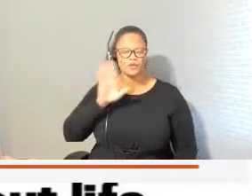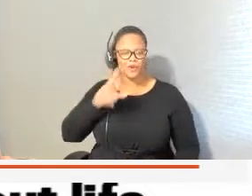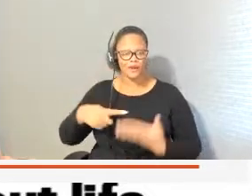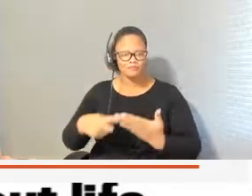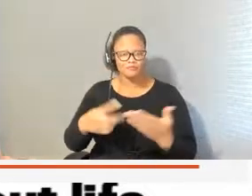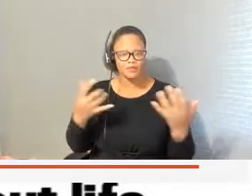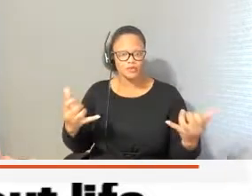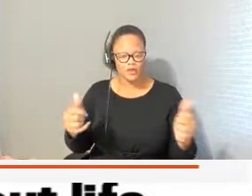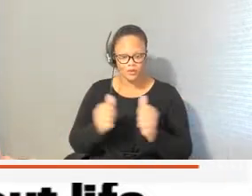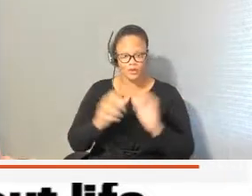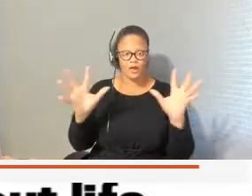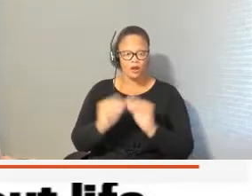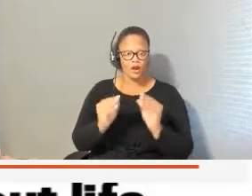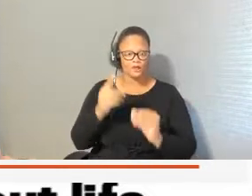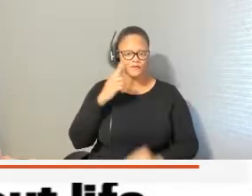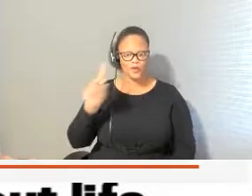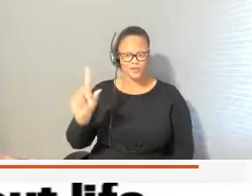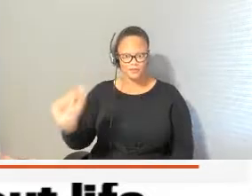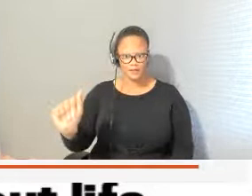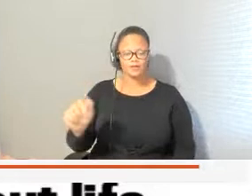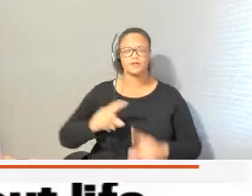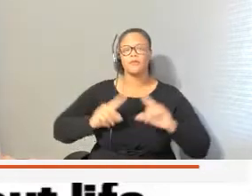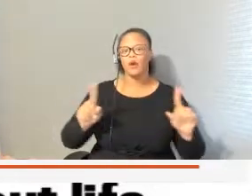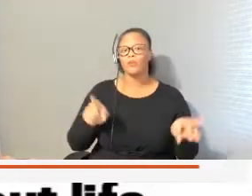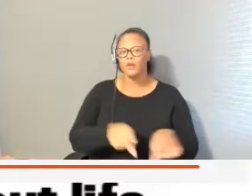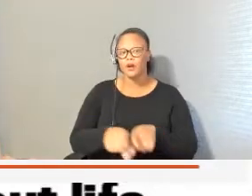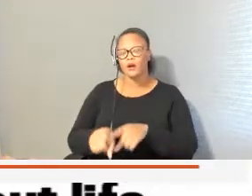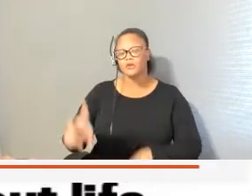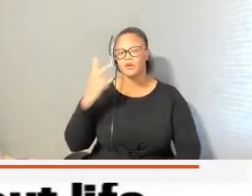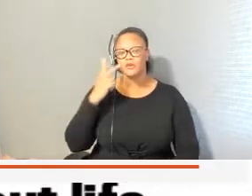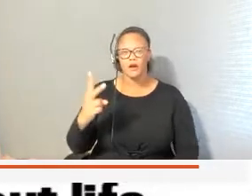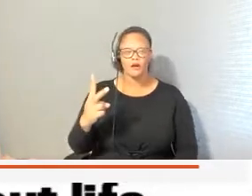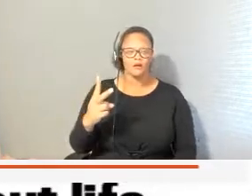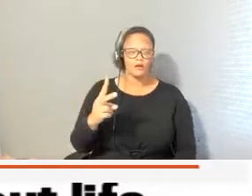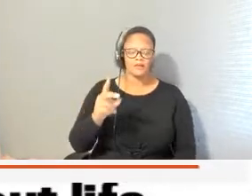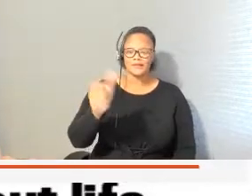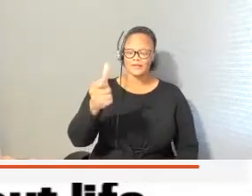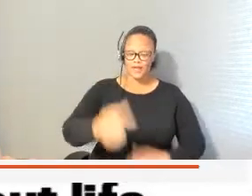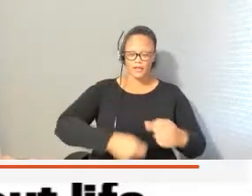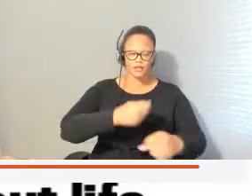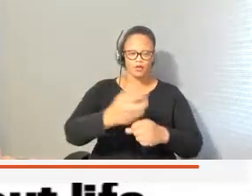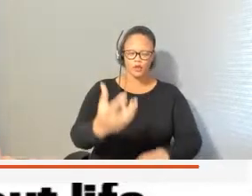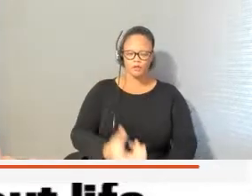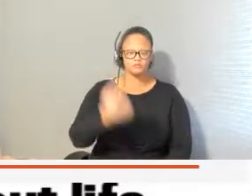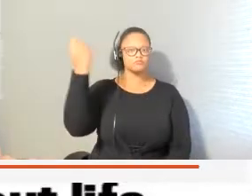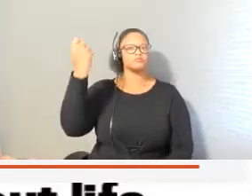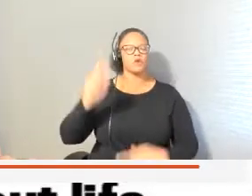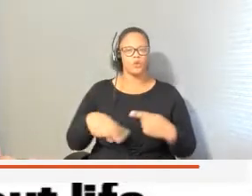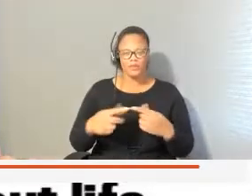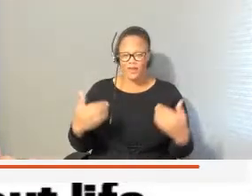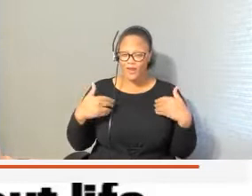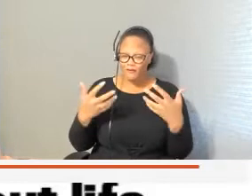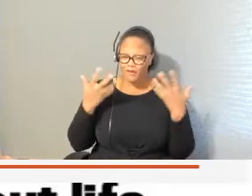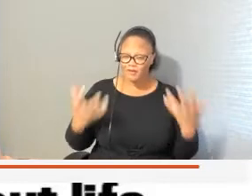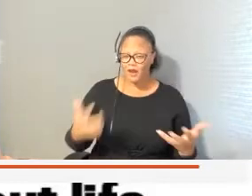the Conference with Disabilities. But we also saw that 10 years are taken from a person's life when they have a lot of trauma that